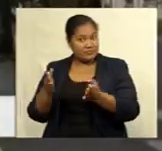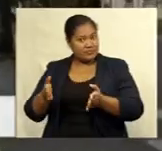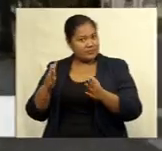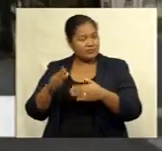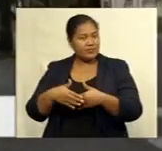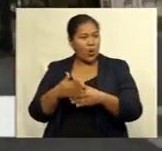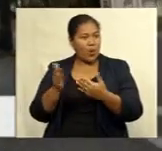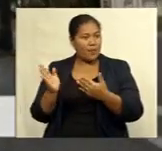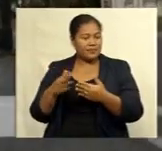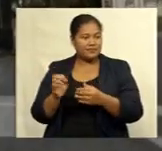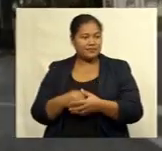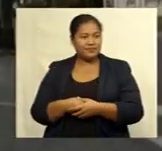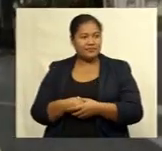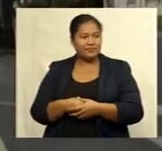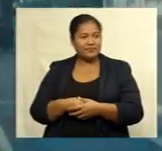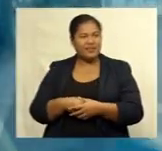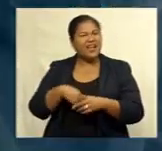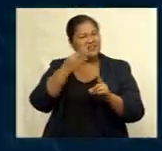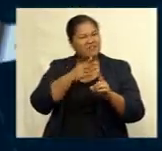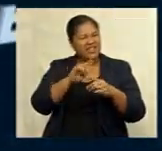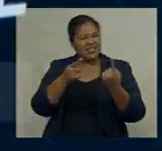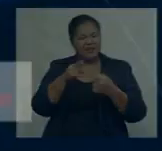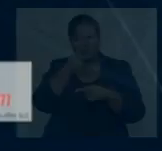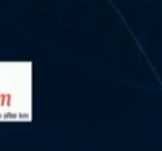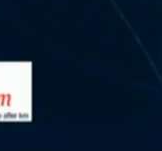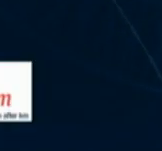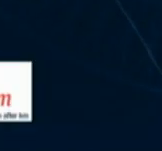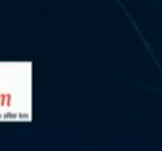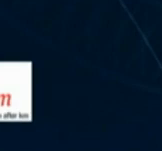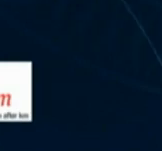think the main thing is for people to get vaccinated.